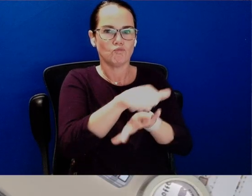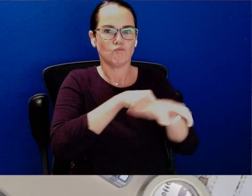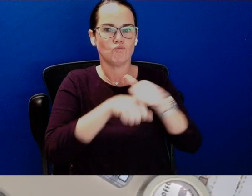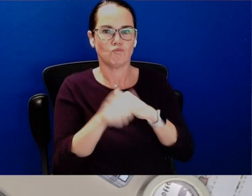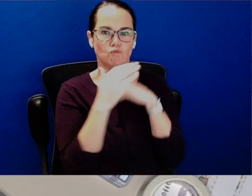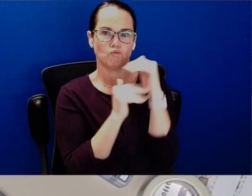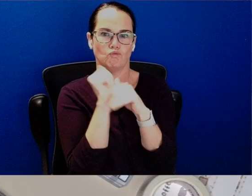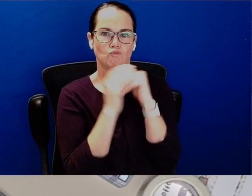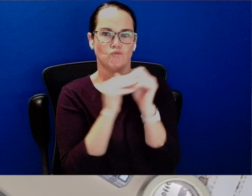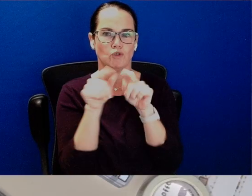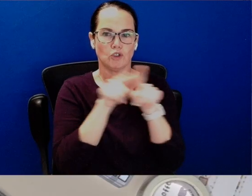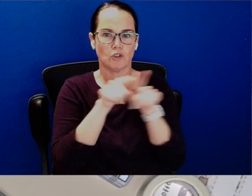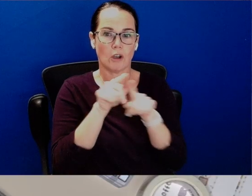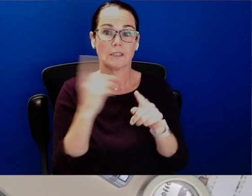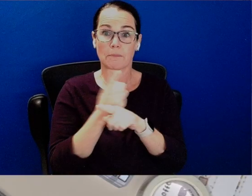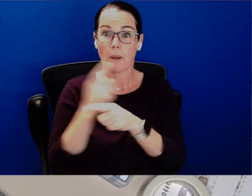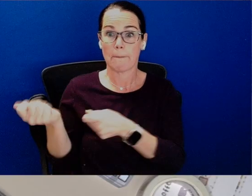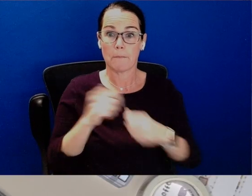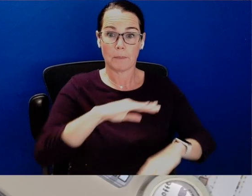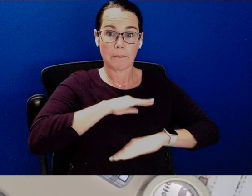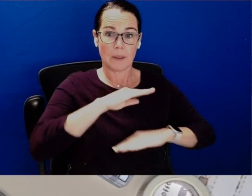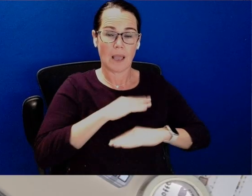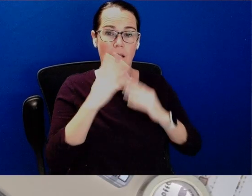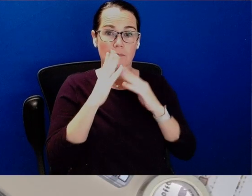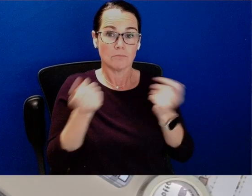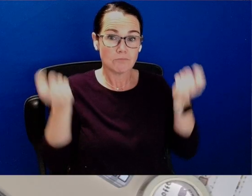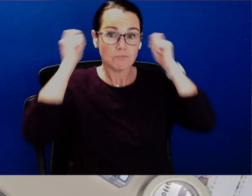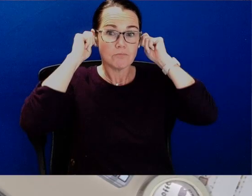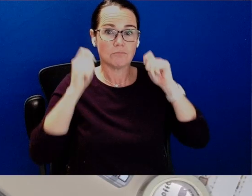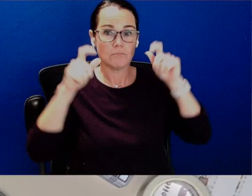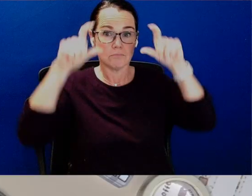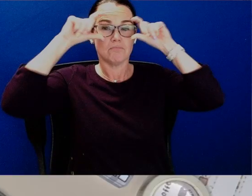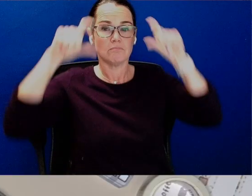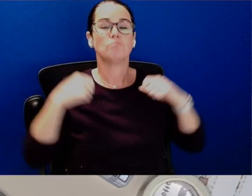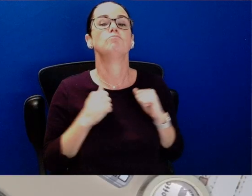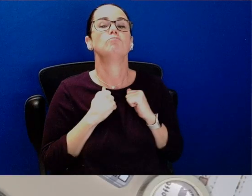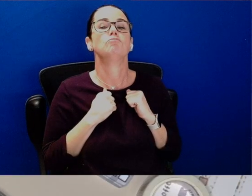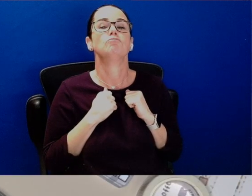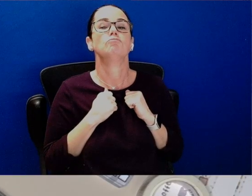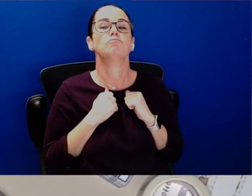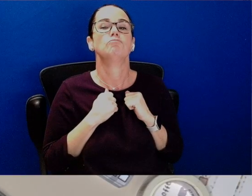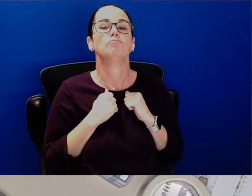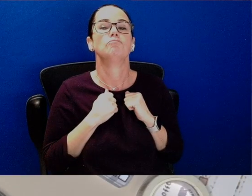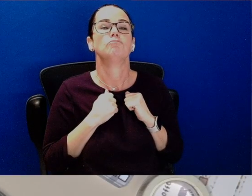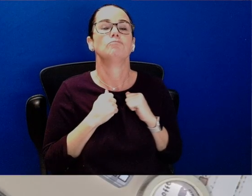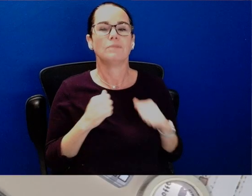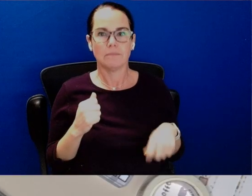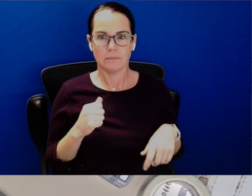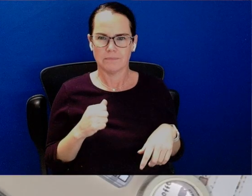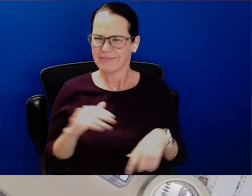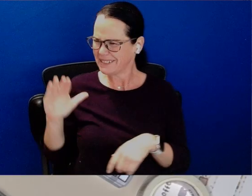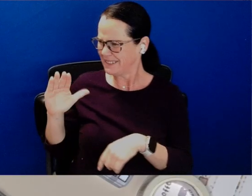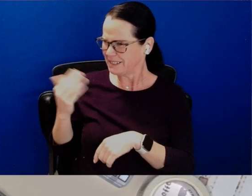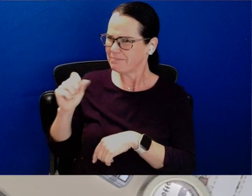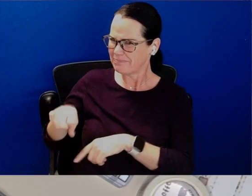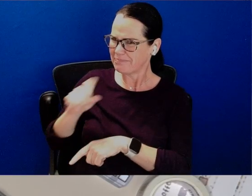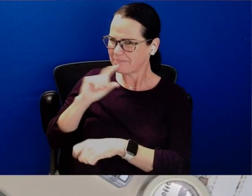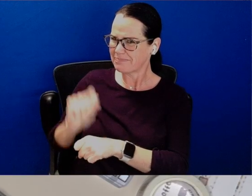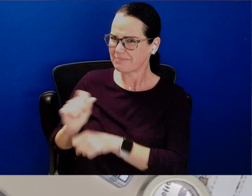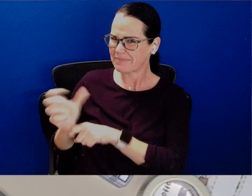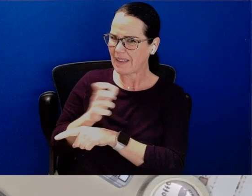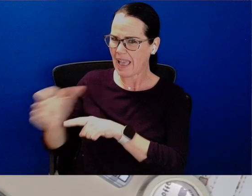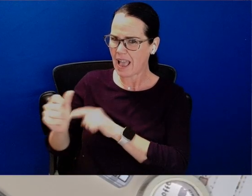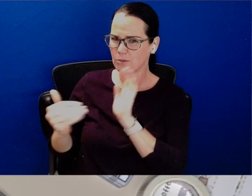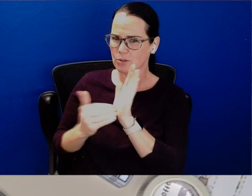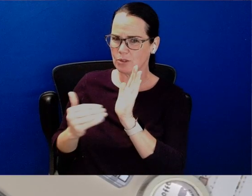comfy socks. Sometimes I bring a blanket depending what's happening with the weather. And it does look like I'm out of doctor.